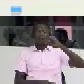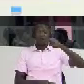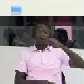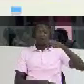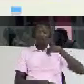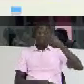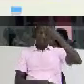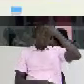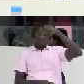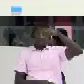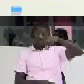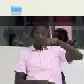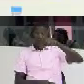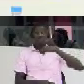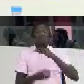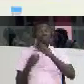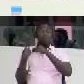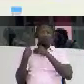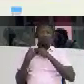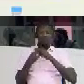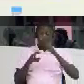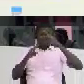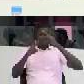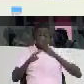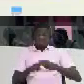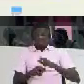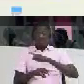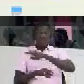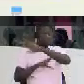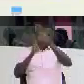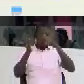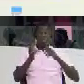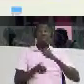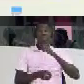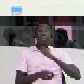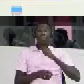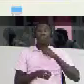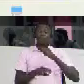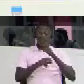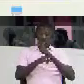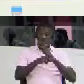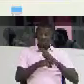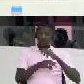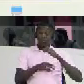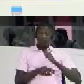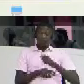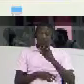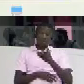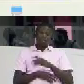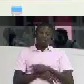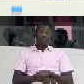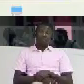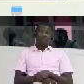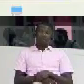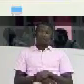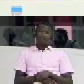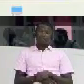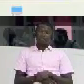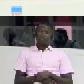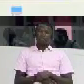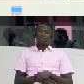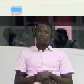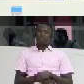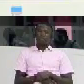of the men. When I was the RSM at the headquarters, I was responsible for the discipline of the men.